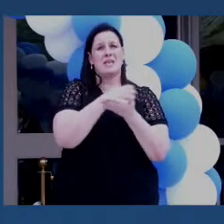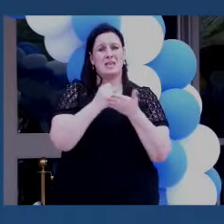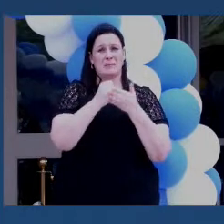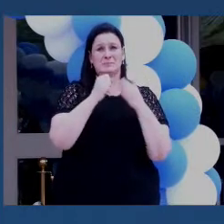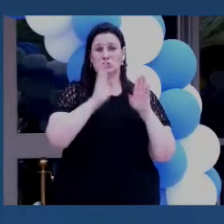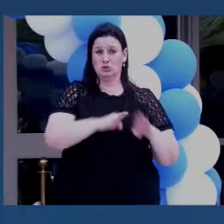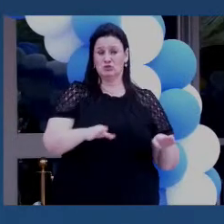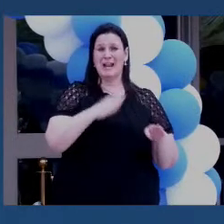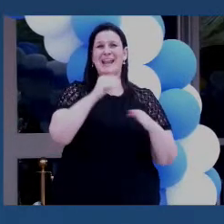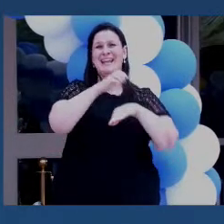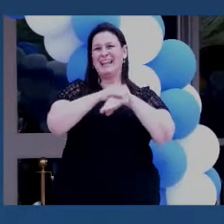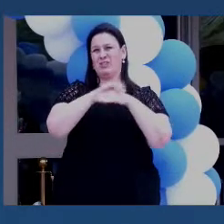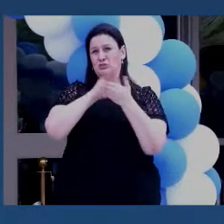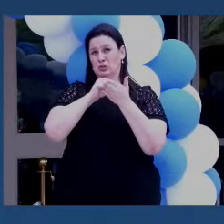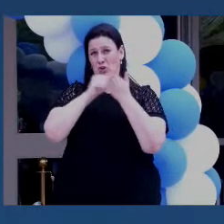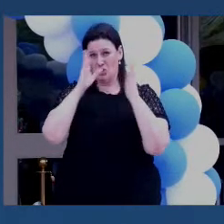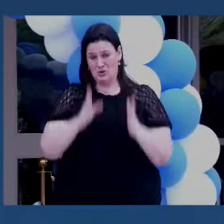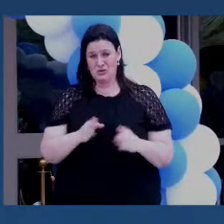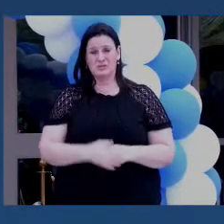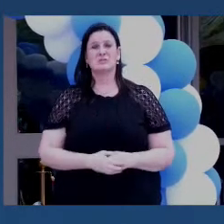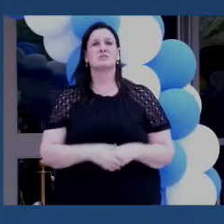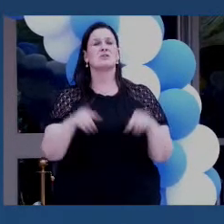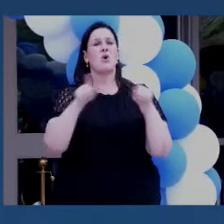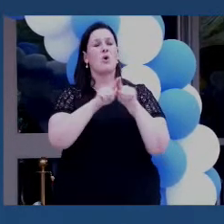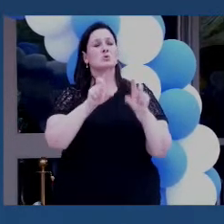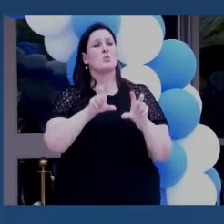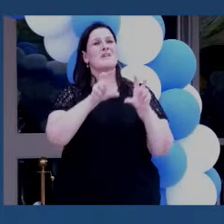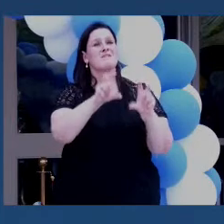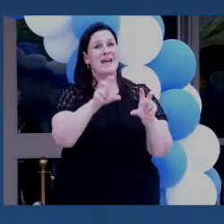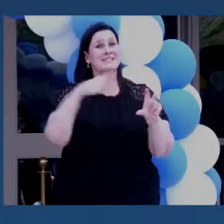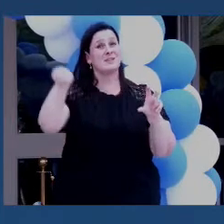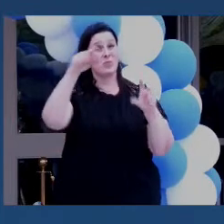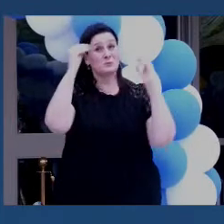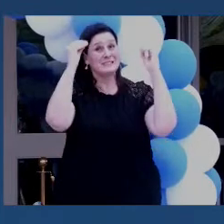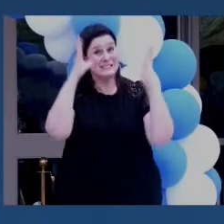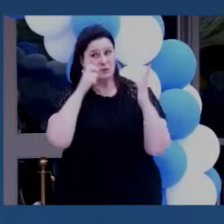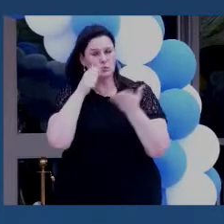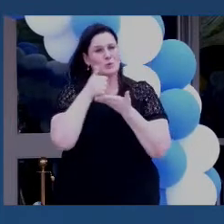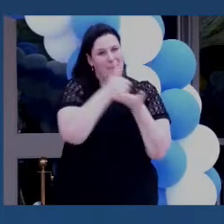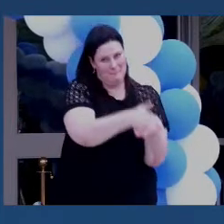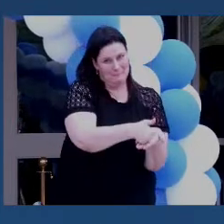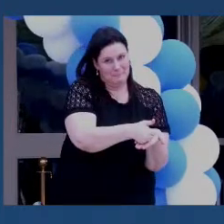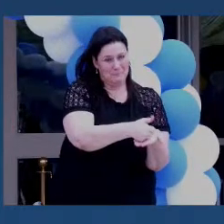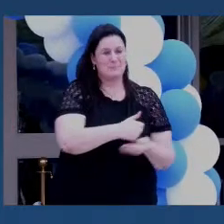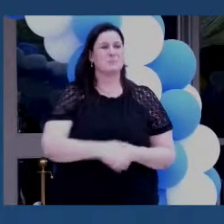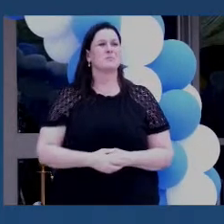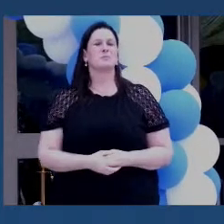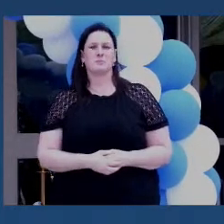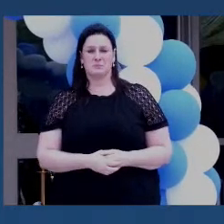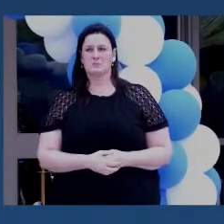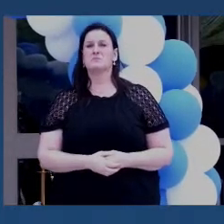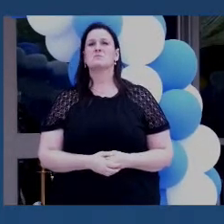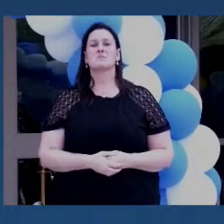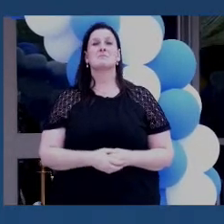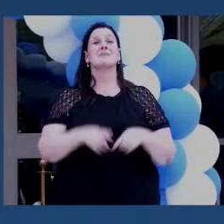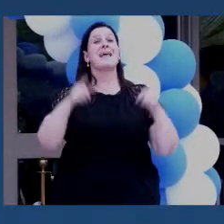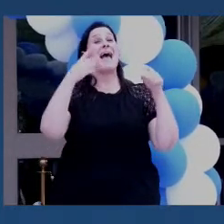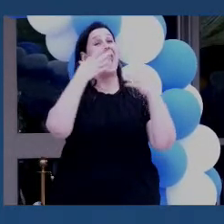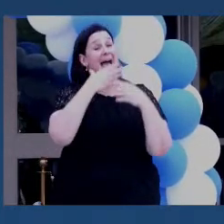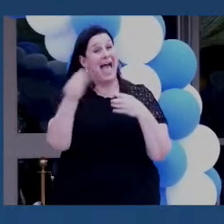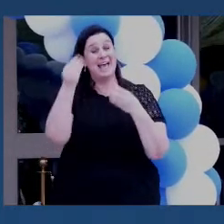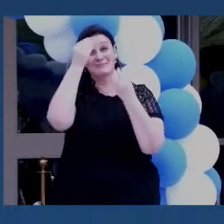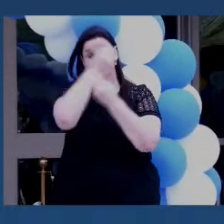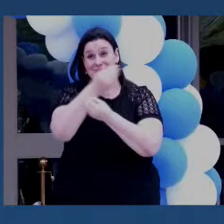learners, and to make investments in the educators who help them, and in forming the Wilmington